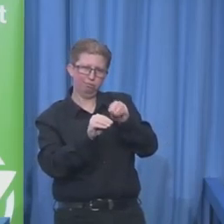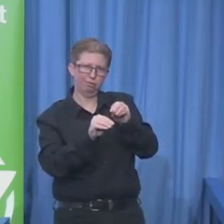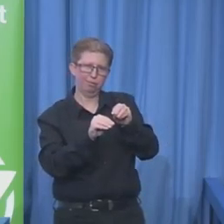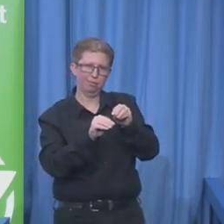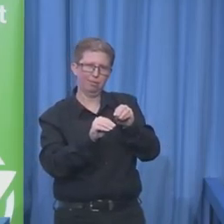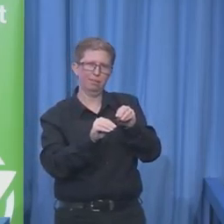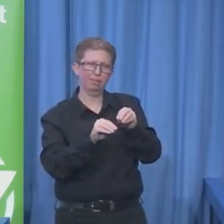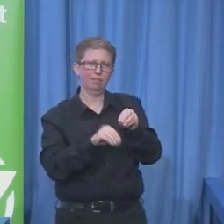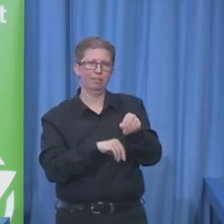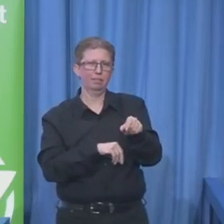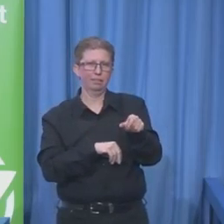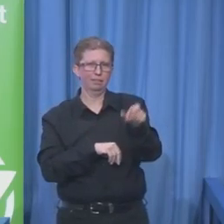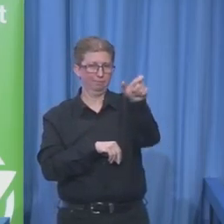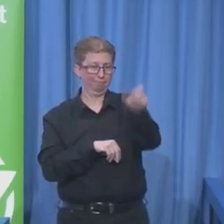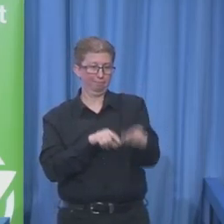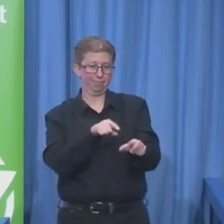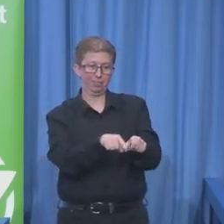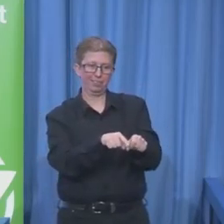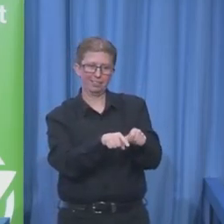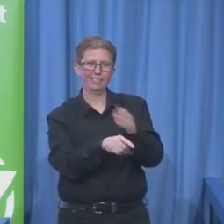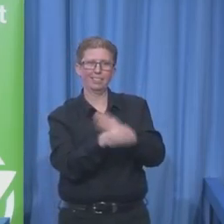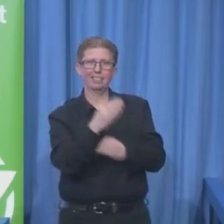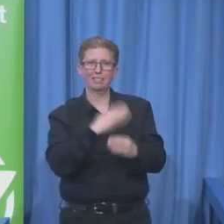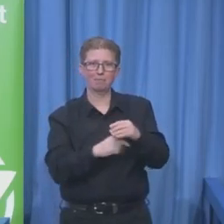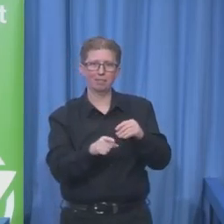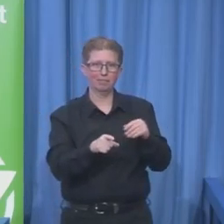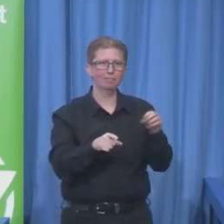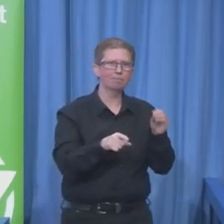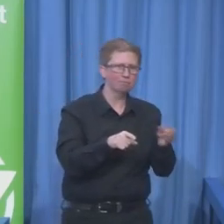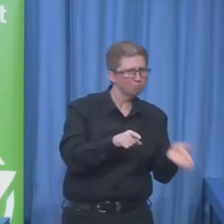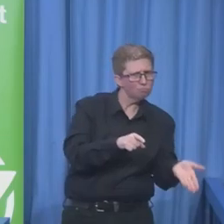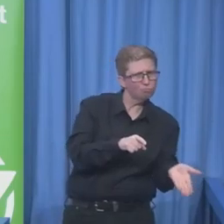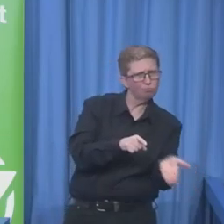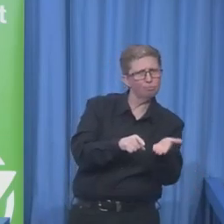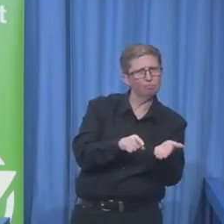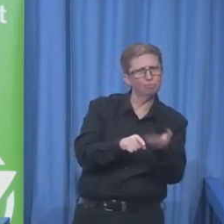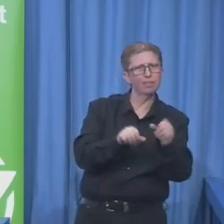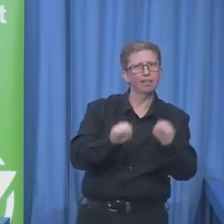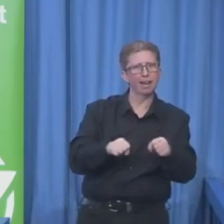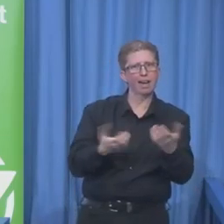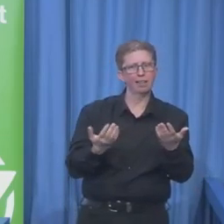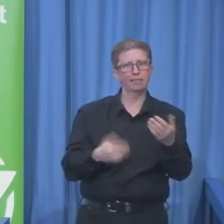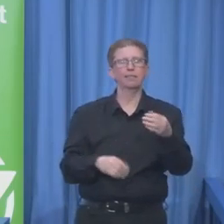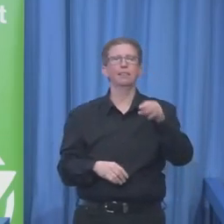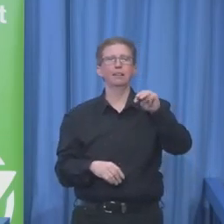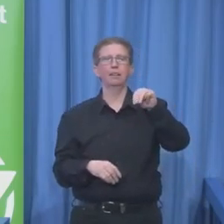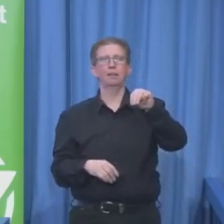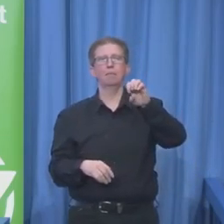directly from the company where the person with disability works.